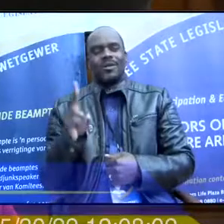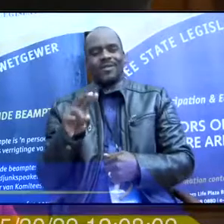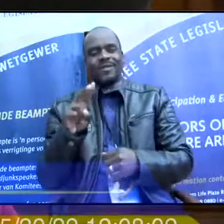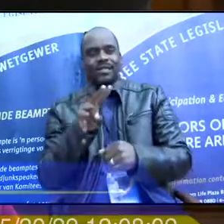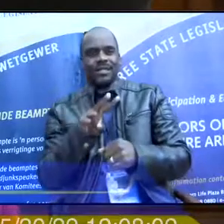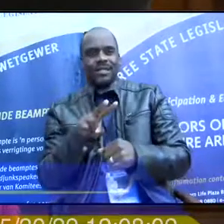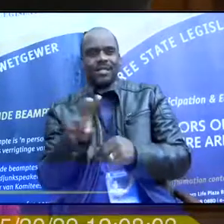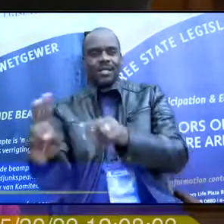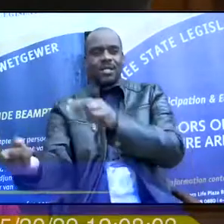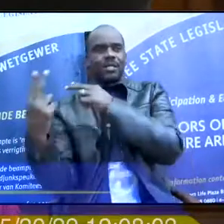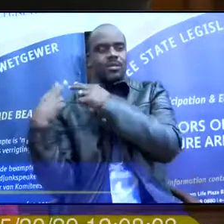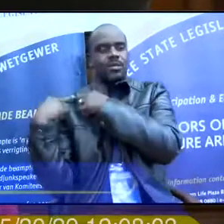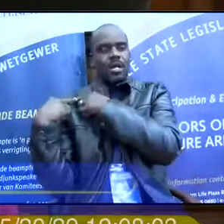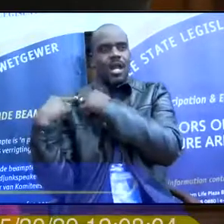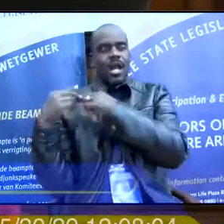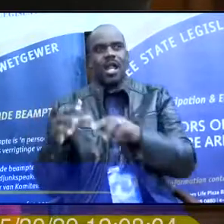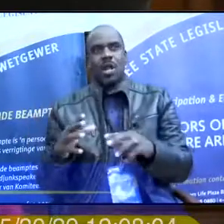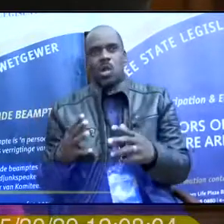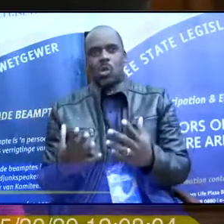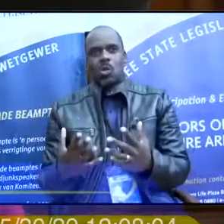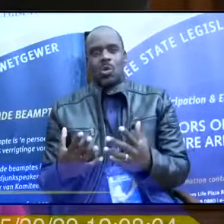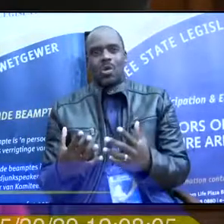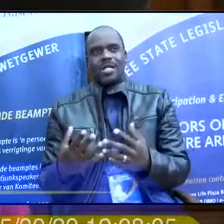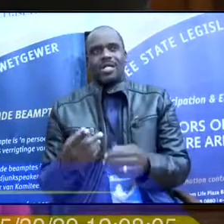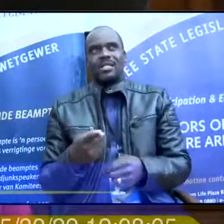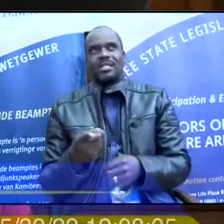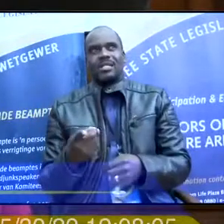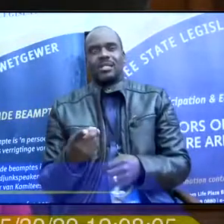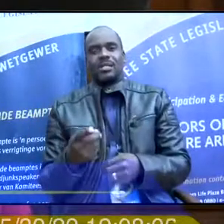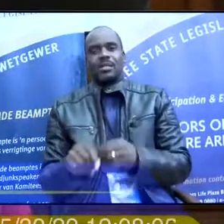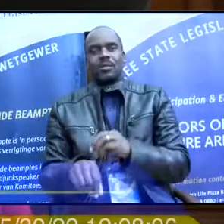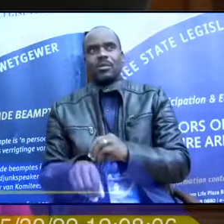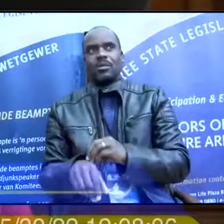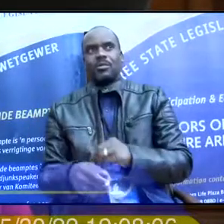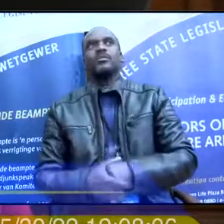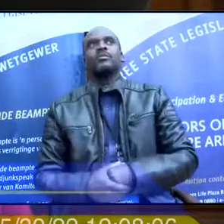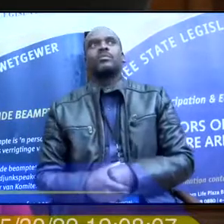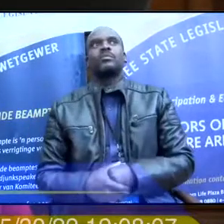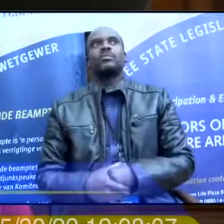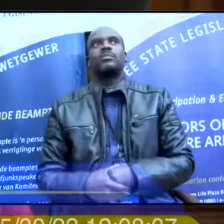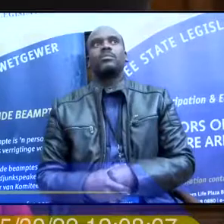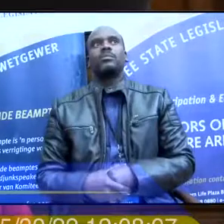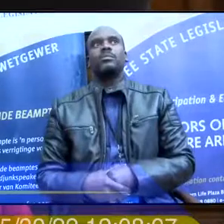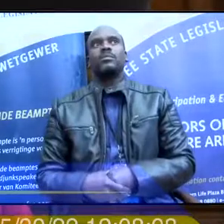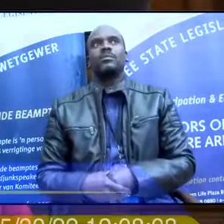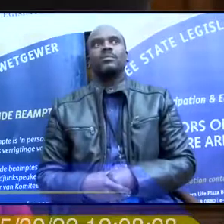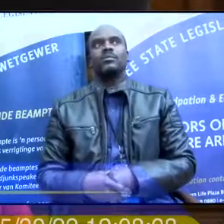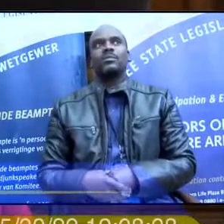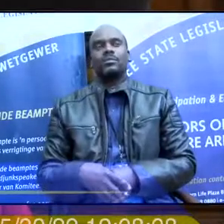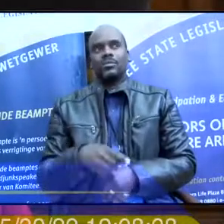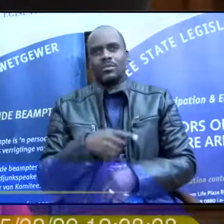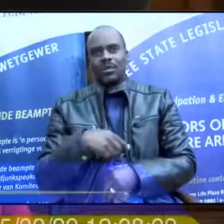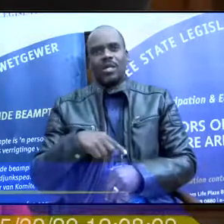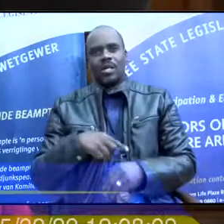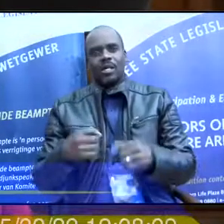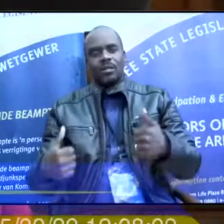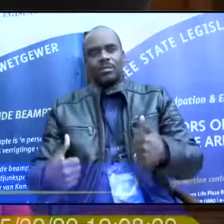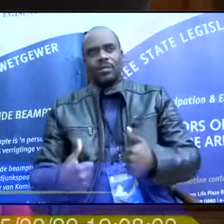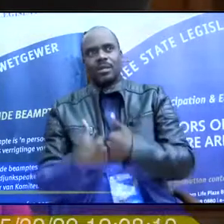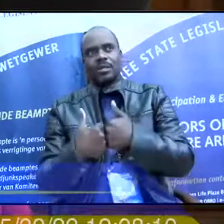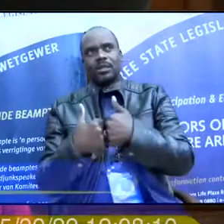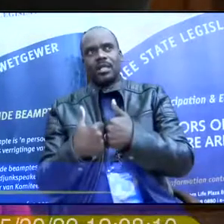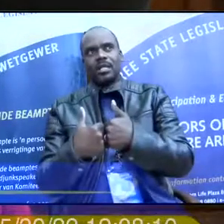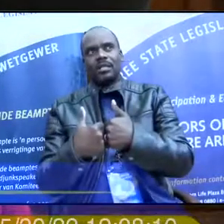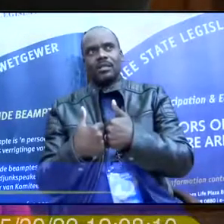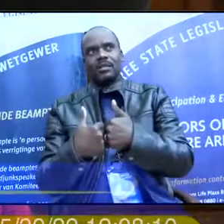sleep at night otherwise sleep doesn't come we we've been facing challenges and